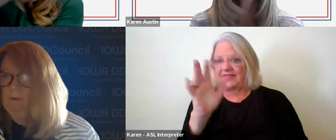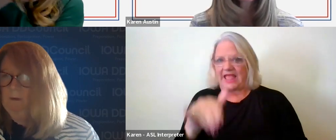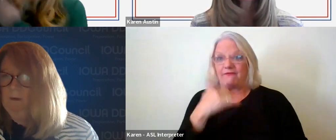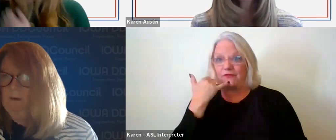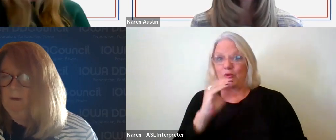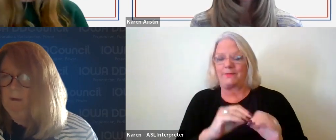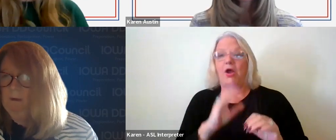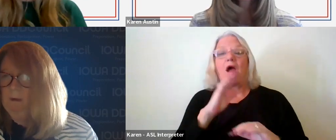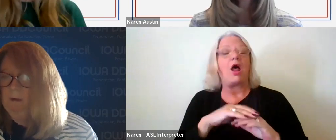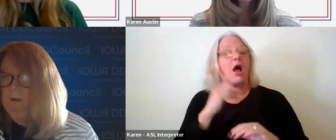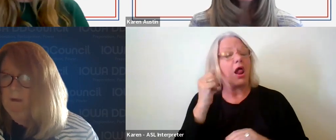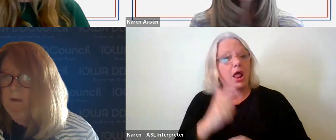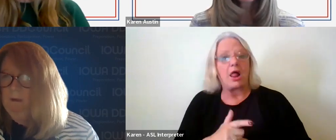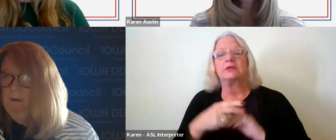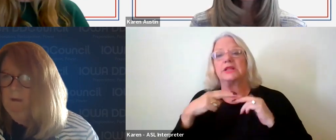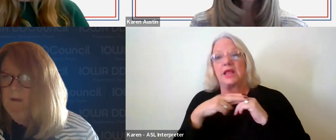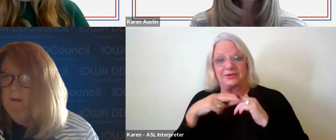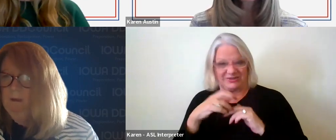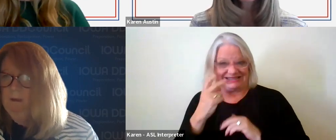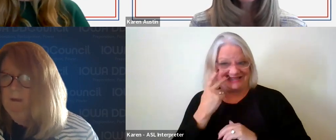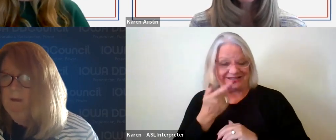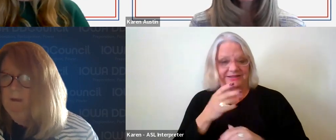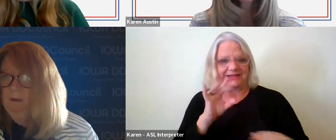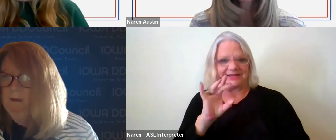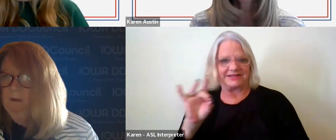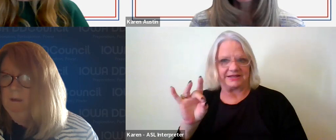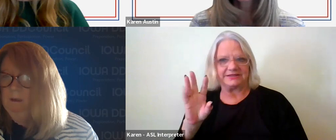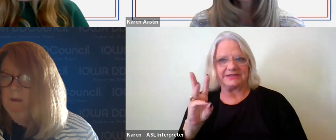every slide page, but that